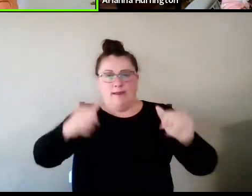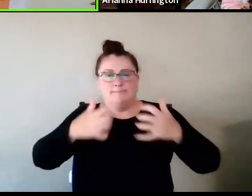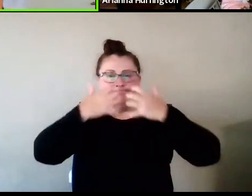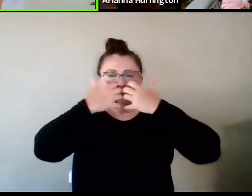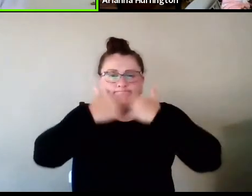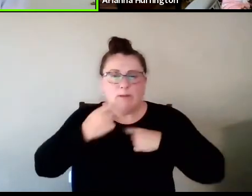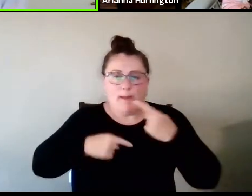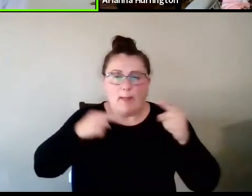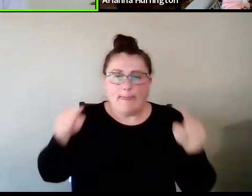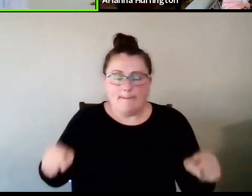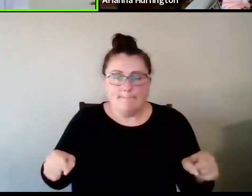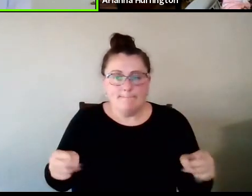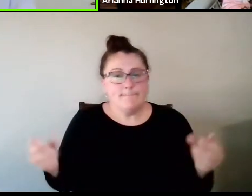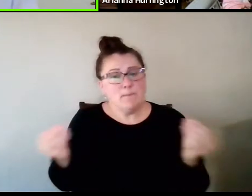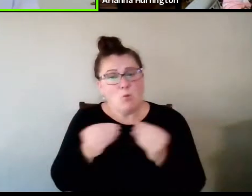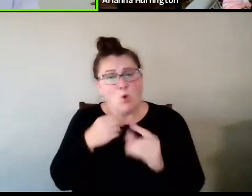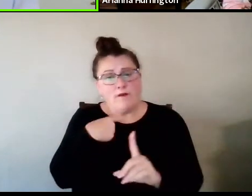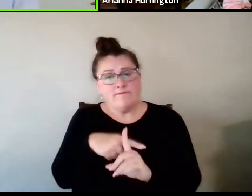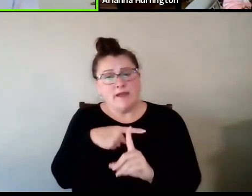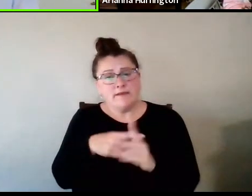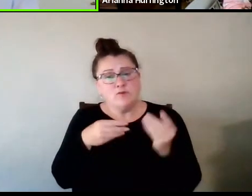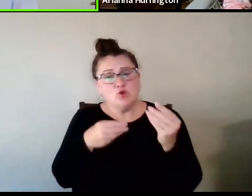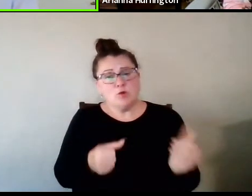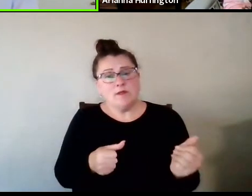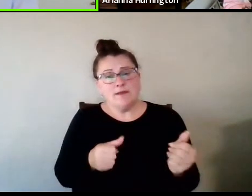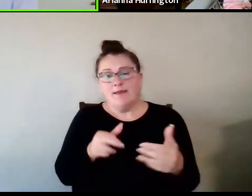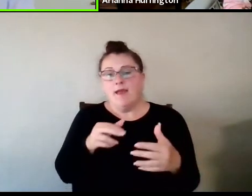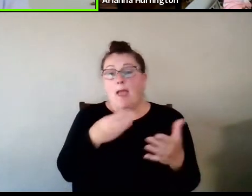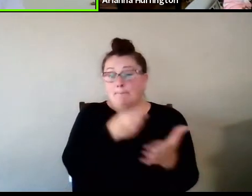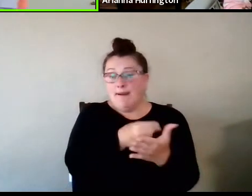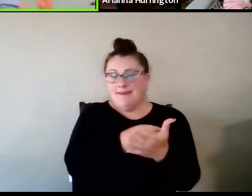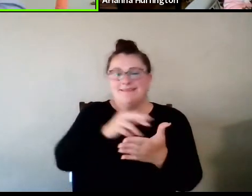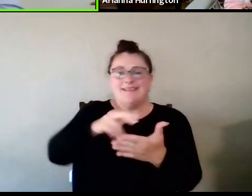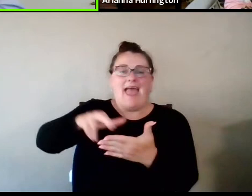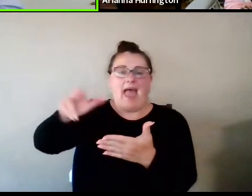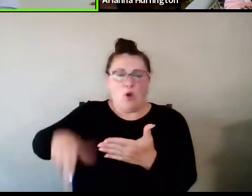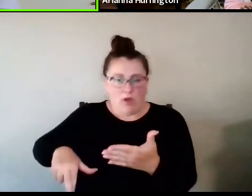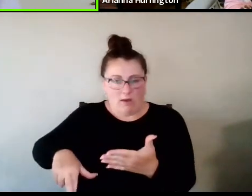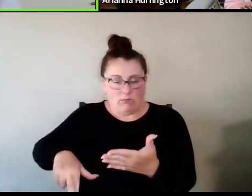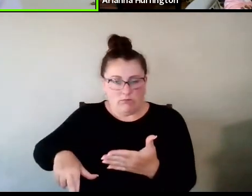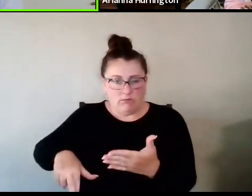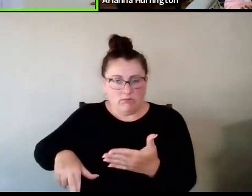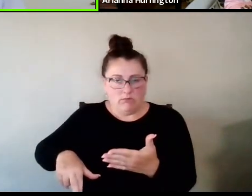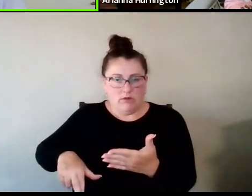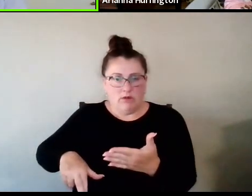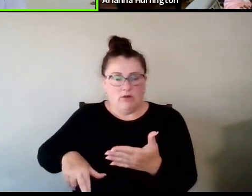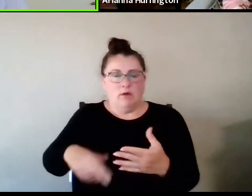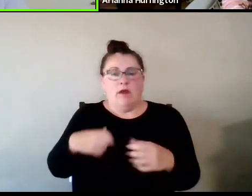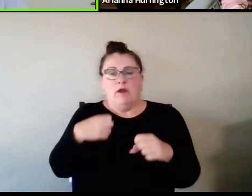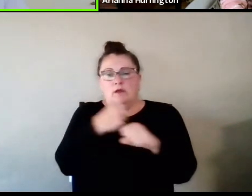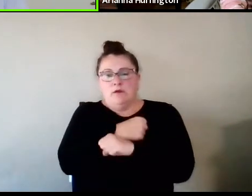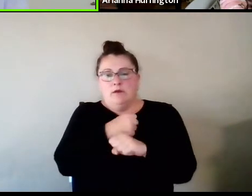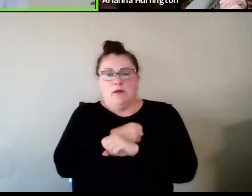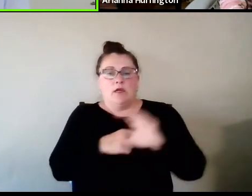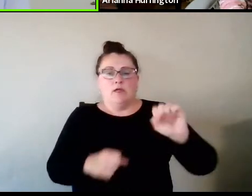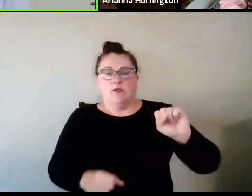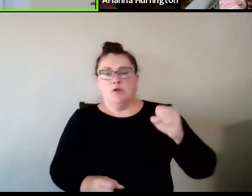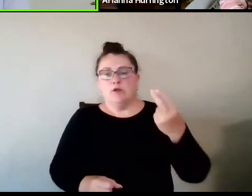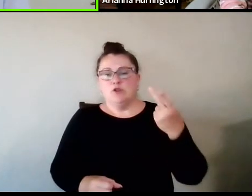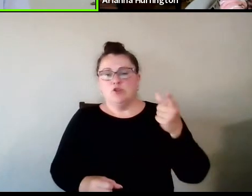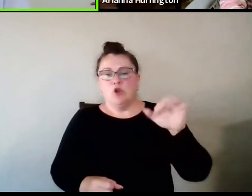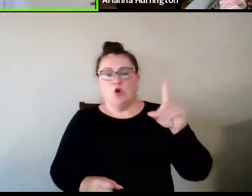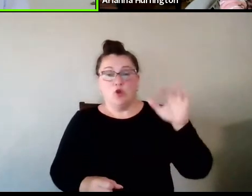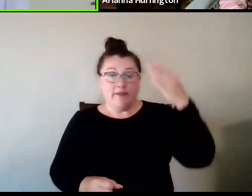But it's more effective to treat it as an outcome of a set of great strategies. And the shareholders know this. Now,